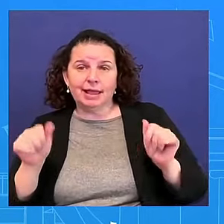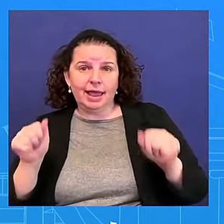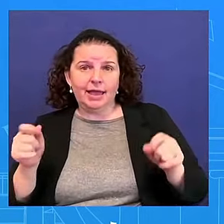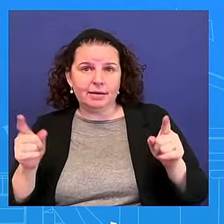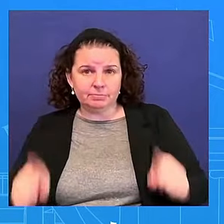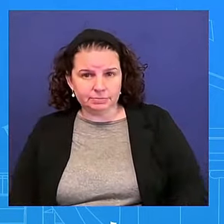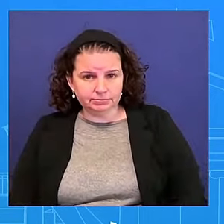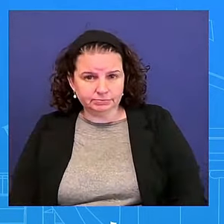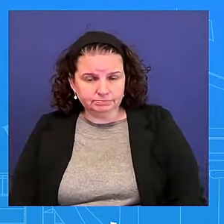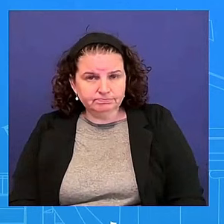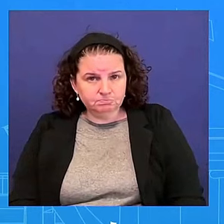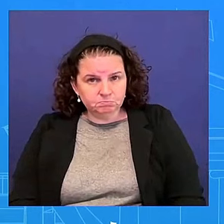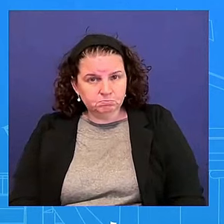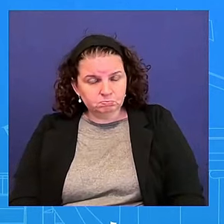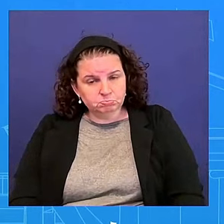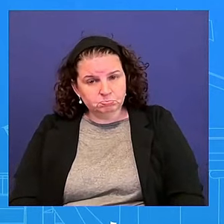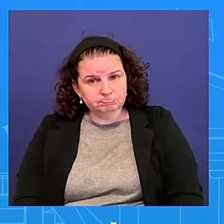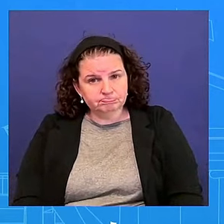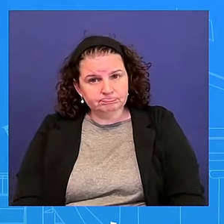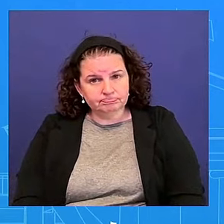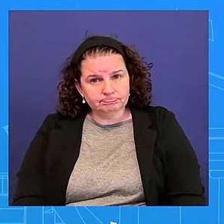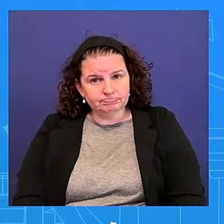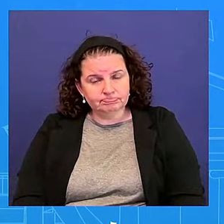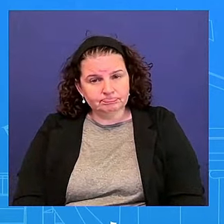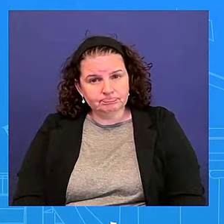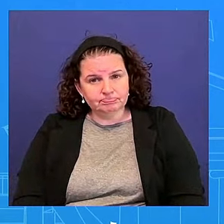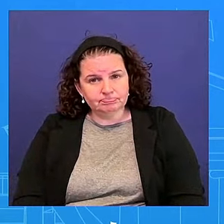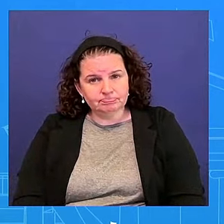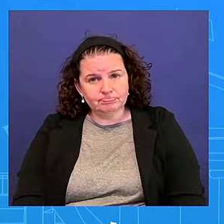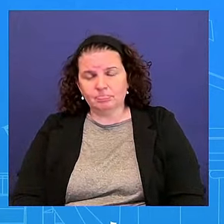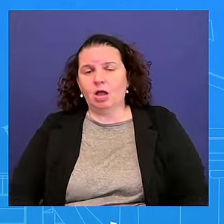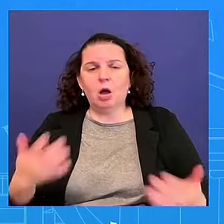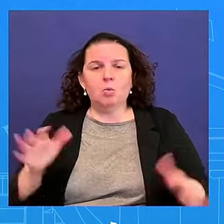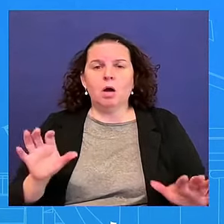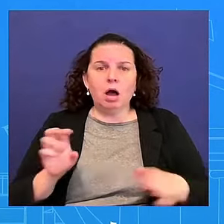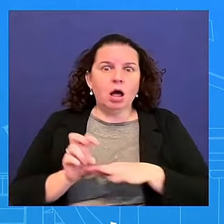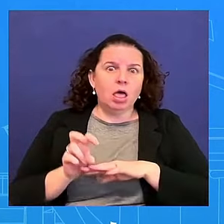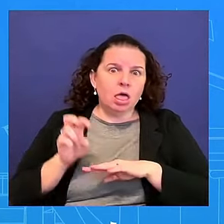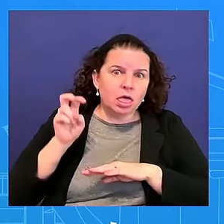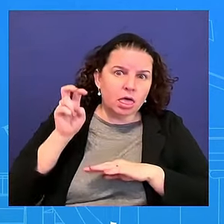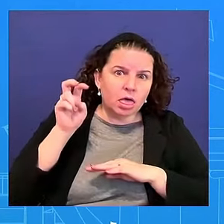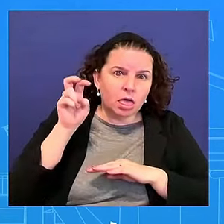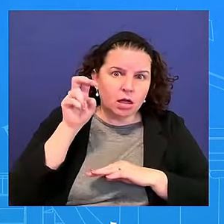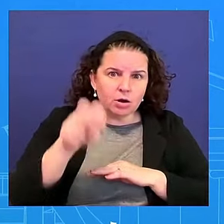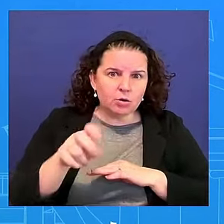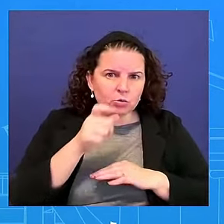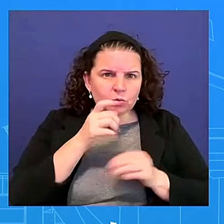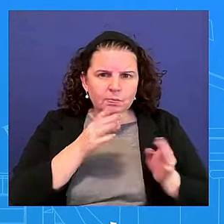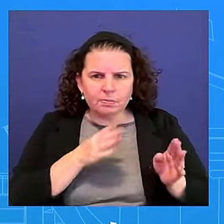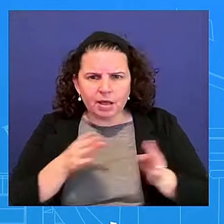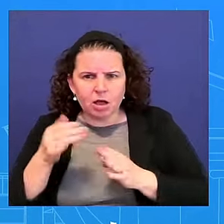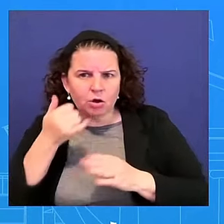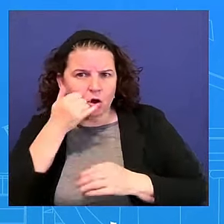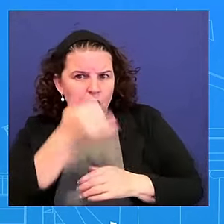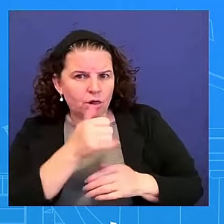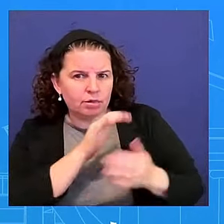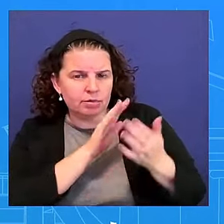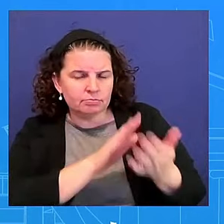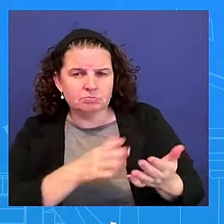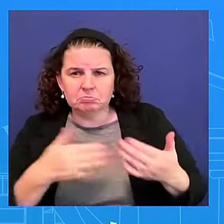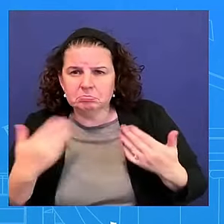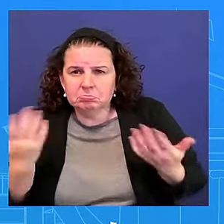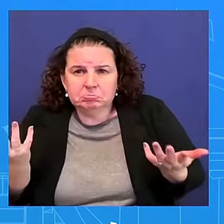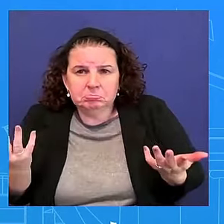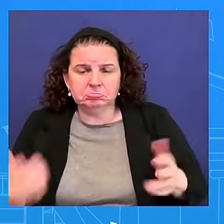get ahead of his decision on who he's going to call and how that's going to look. One thing I don't think we've gotten public